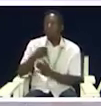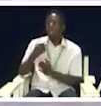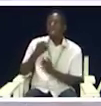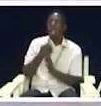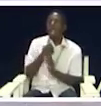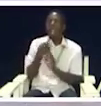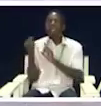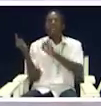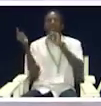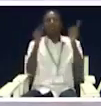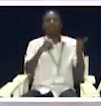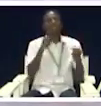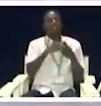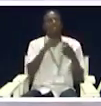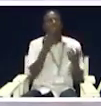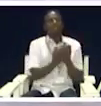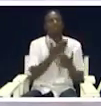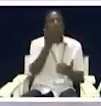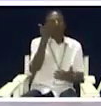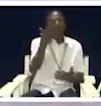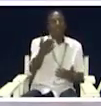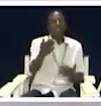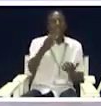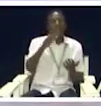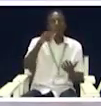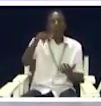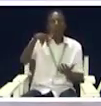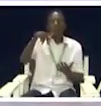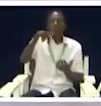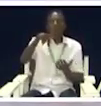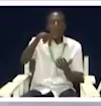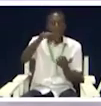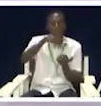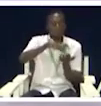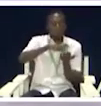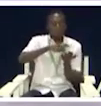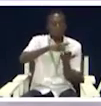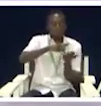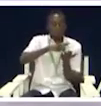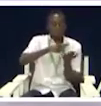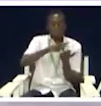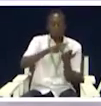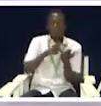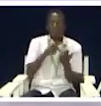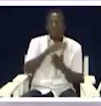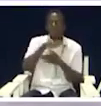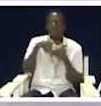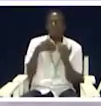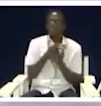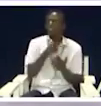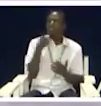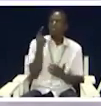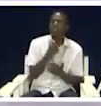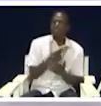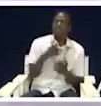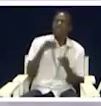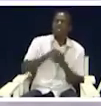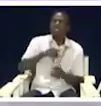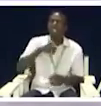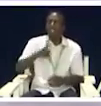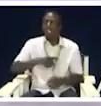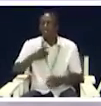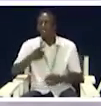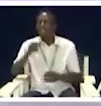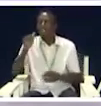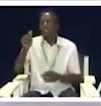what that means. In search of MOMB, I was seriously praying in the spirit. All the pastors I know in Redeem, both in Lagos and Abuja.